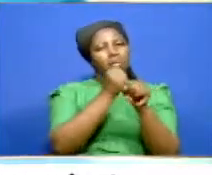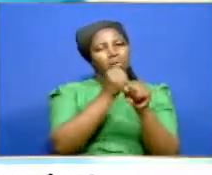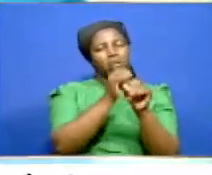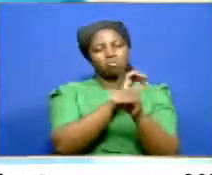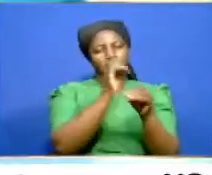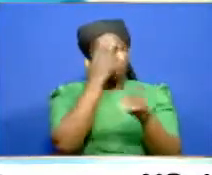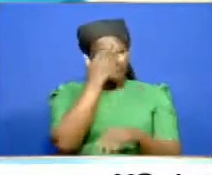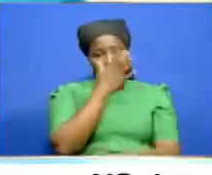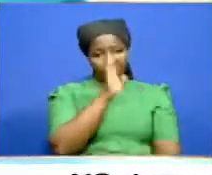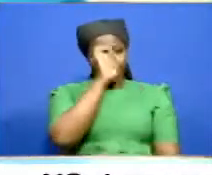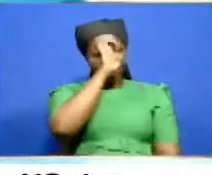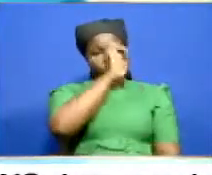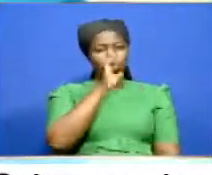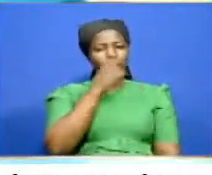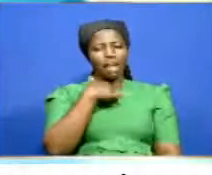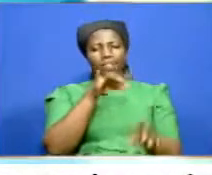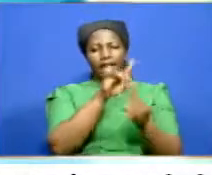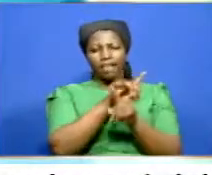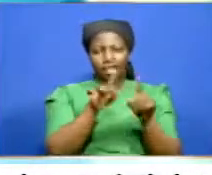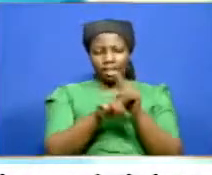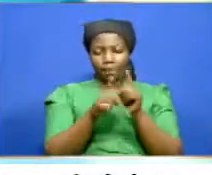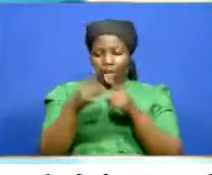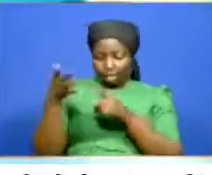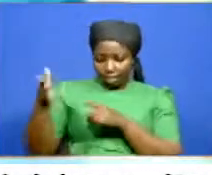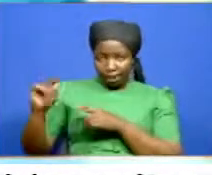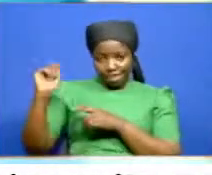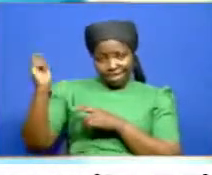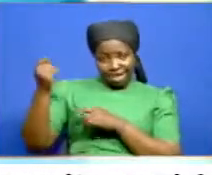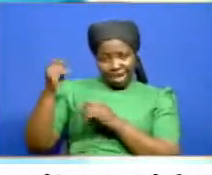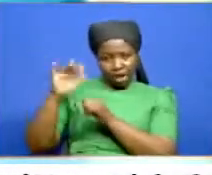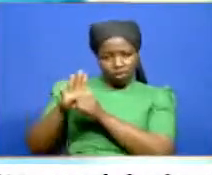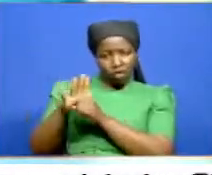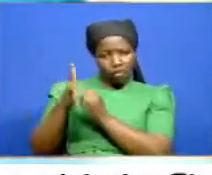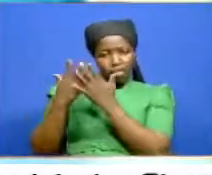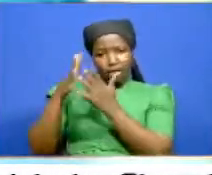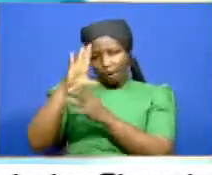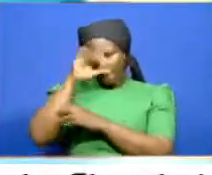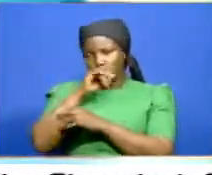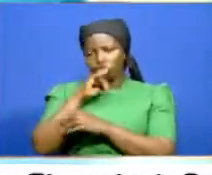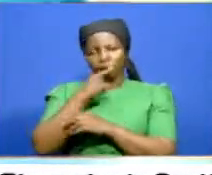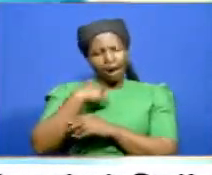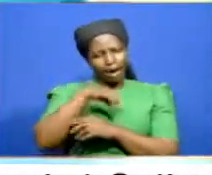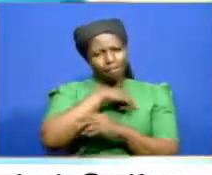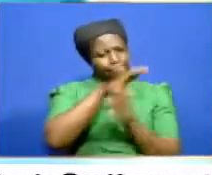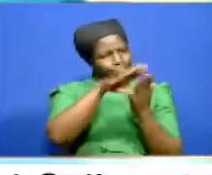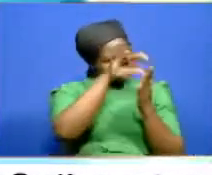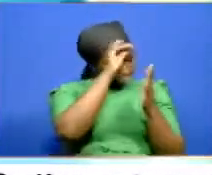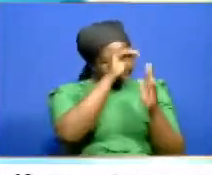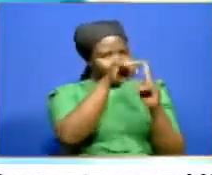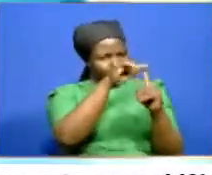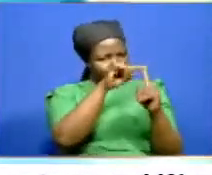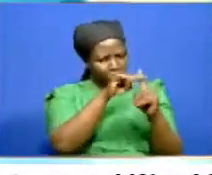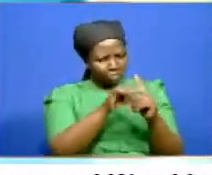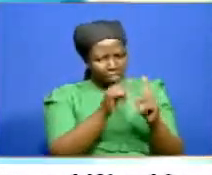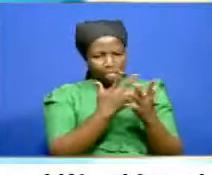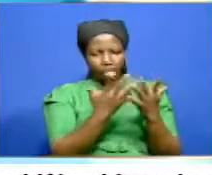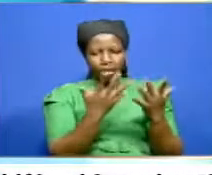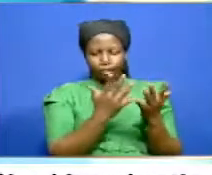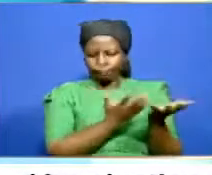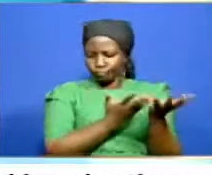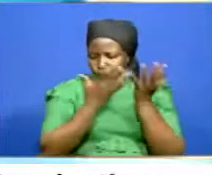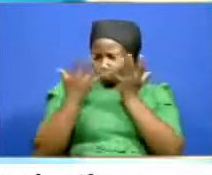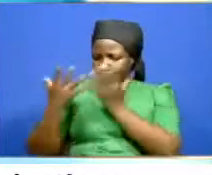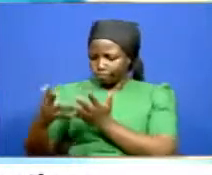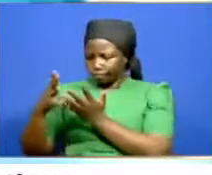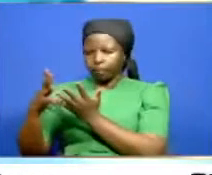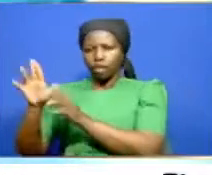everything. But again, here, there's some things we lack. So we're just trying to, you know, pick the positives. Whatever we can apply back here at home, we apply them. And so far,